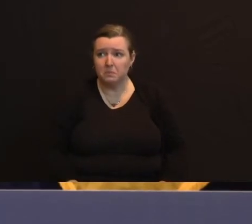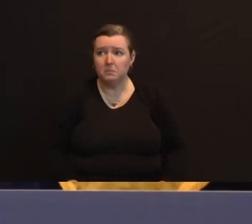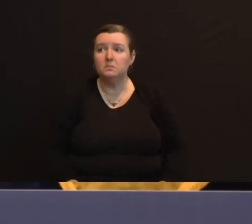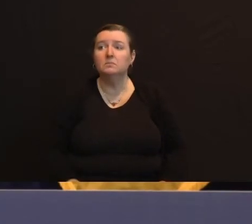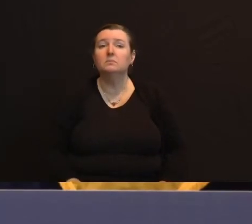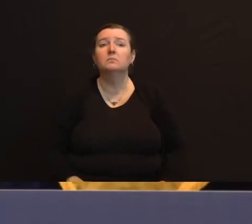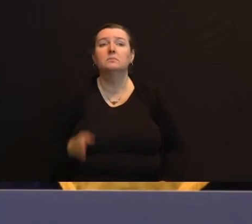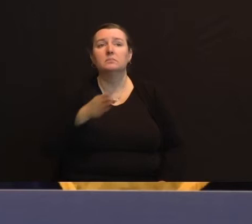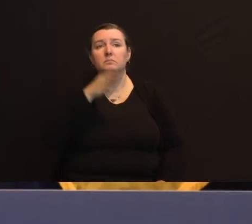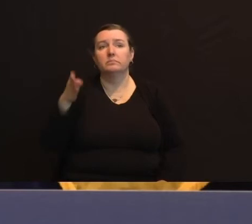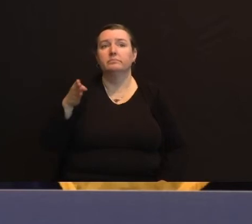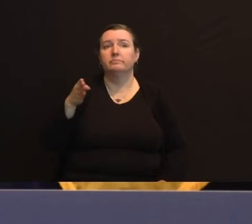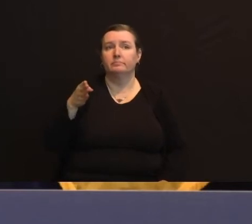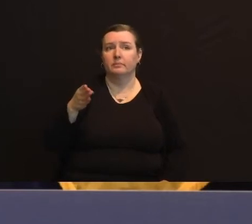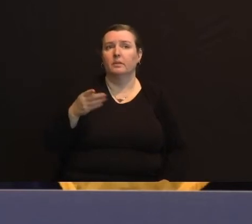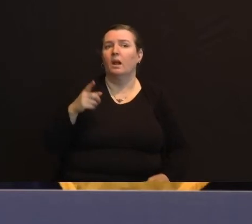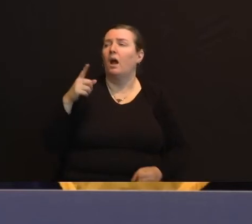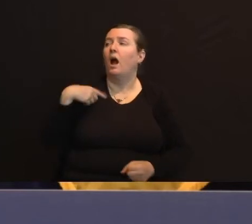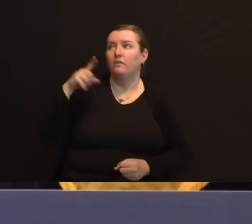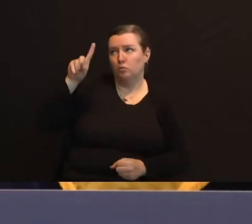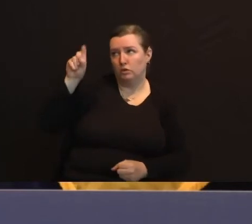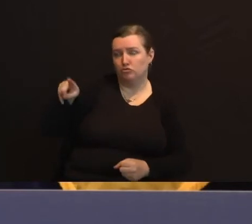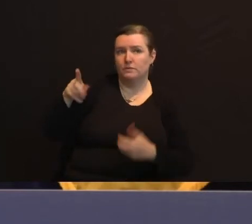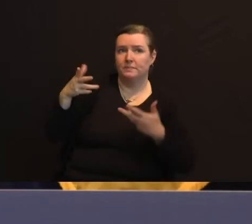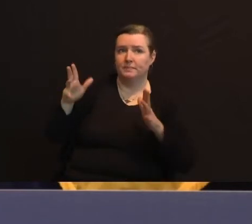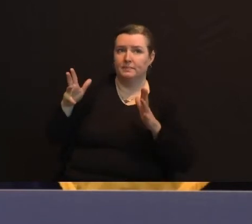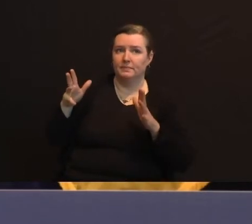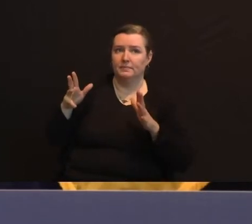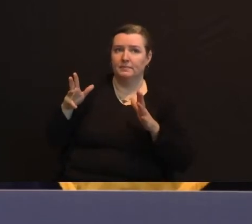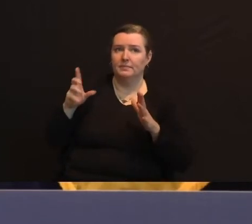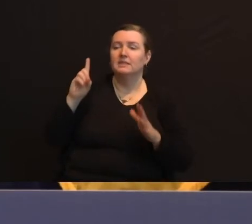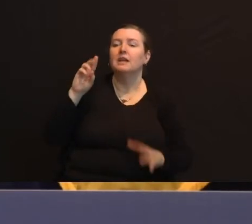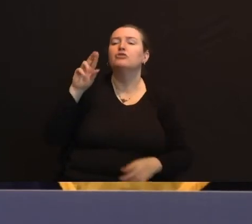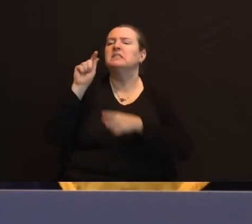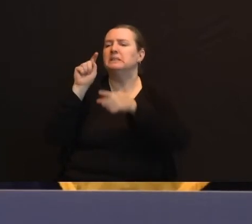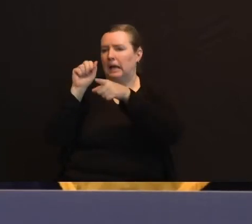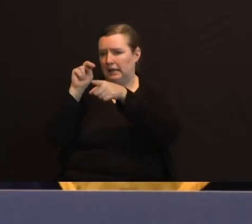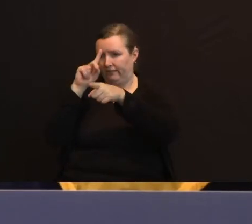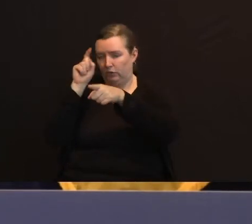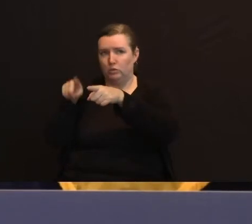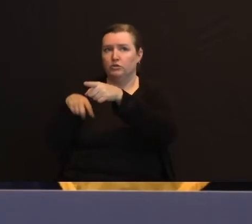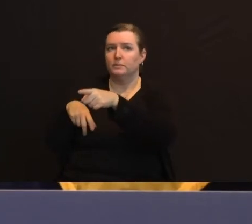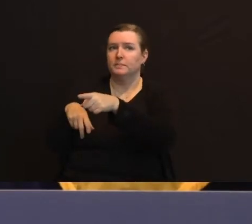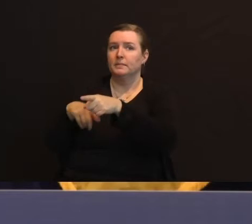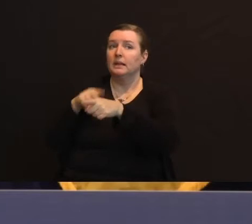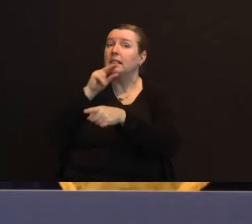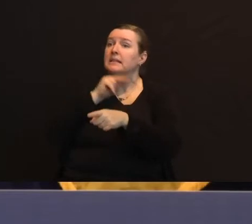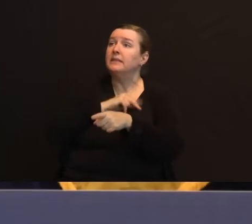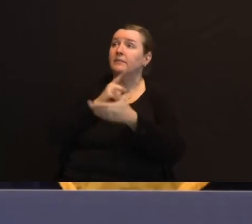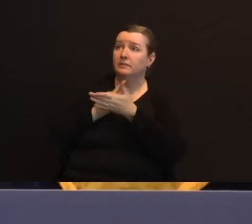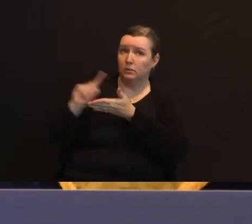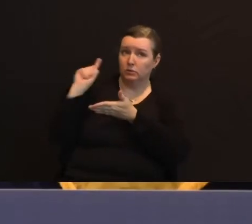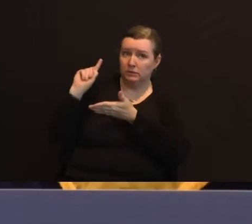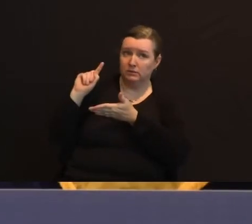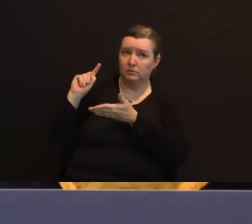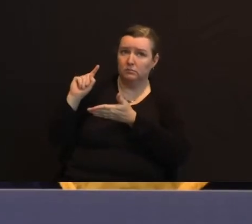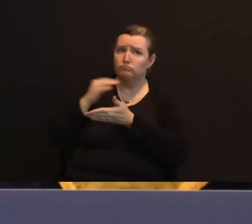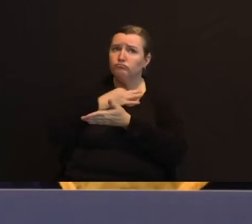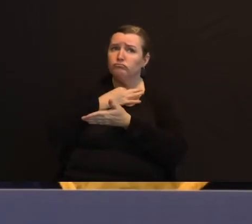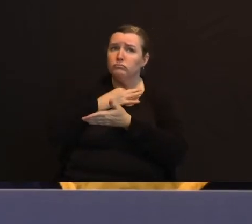Hello, Governor. I just have one for Dr. Tan. Given that the holiday was almost a week ago, does the Department of Health see any particular indications